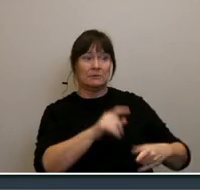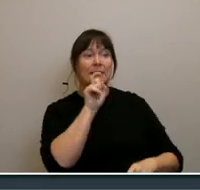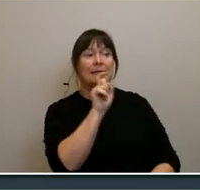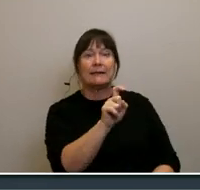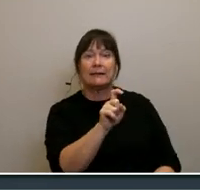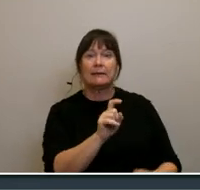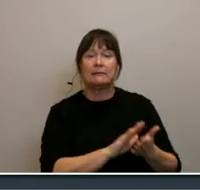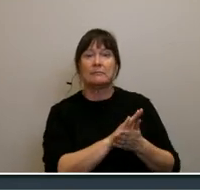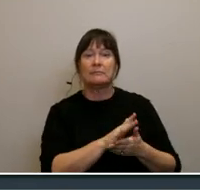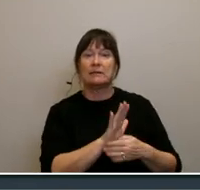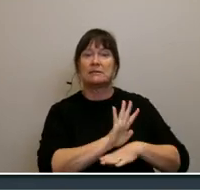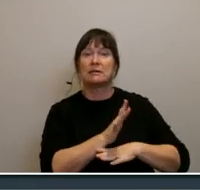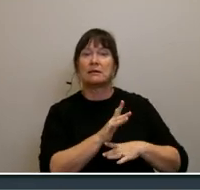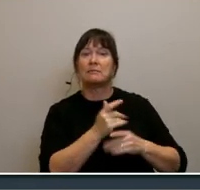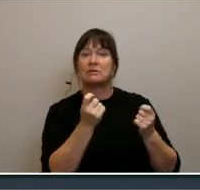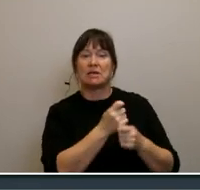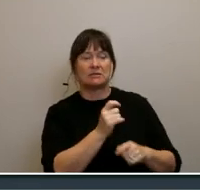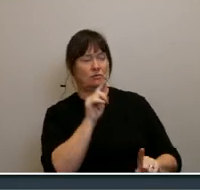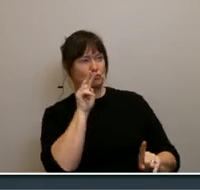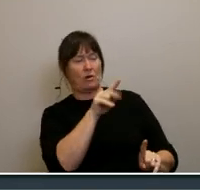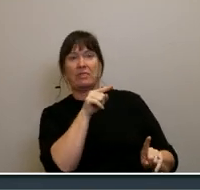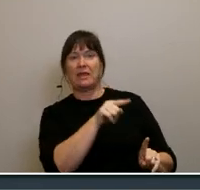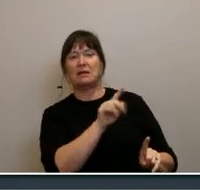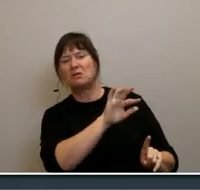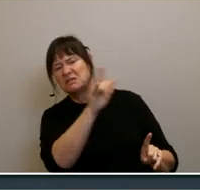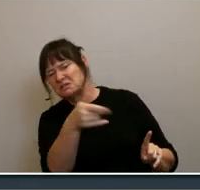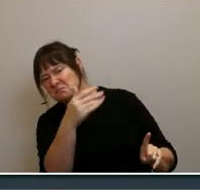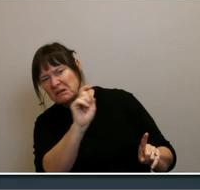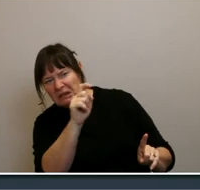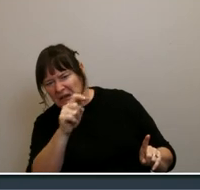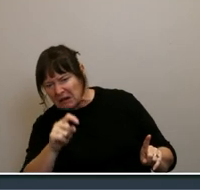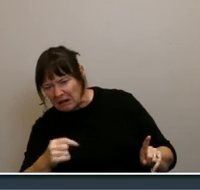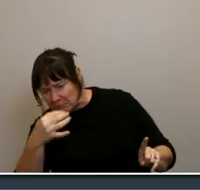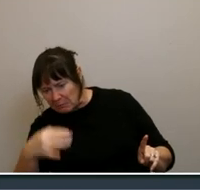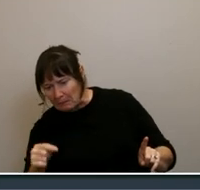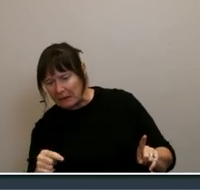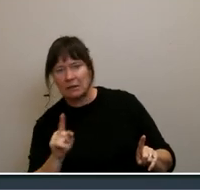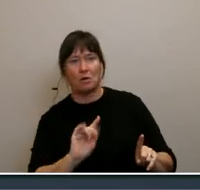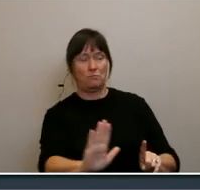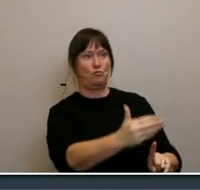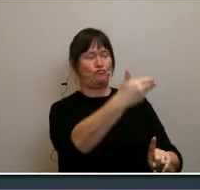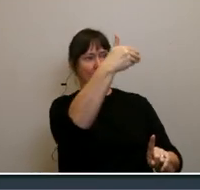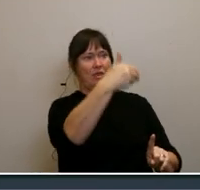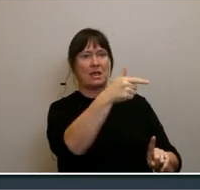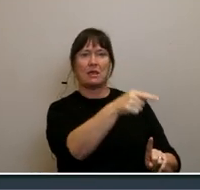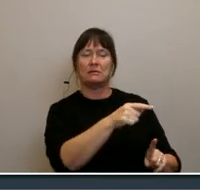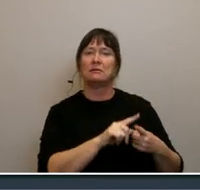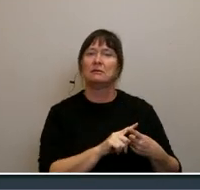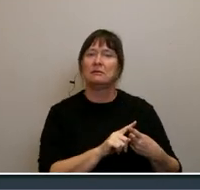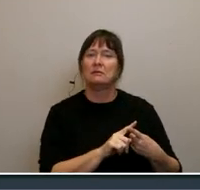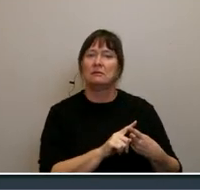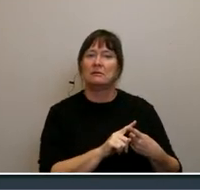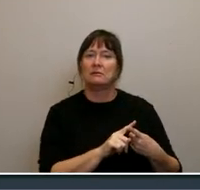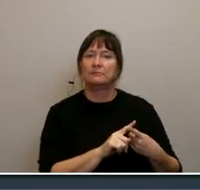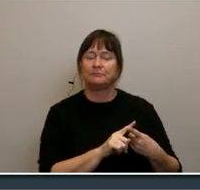so that climate change is acknowledged up front rather than being tucked away in various places on the website and in various documents with often only